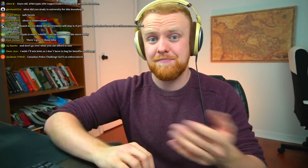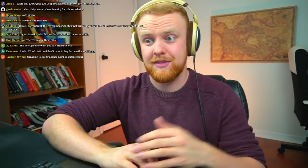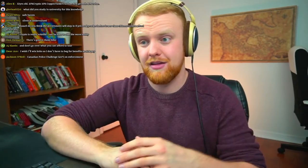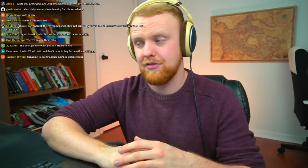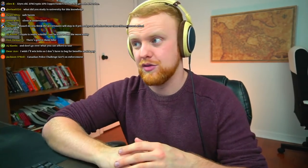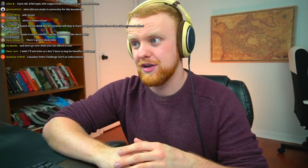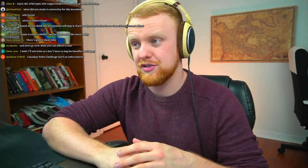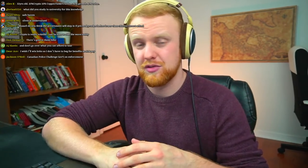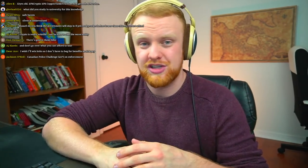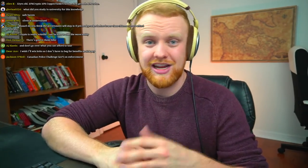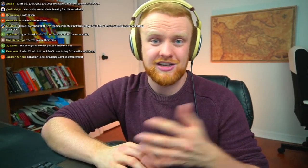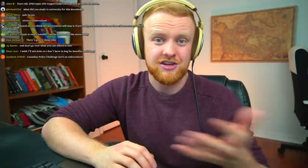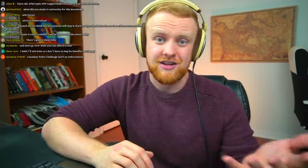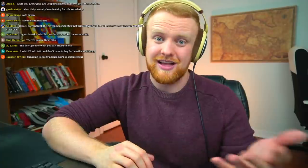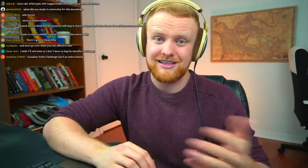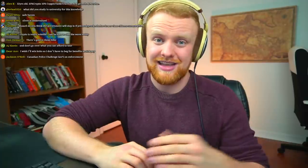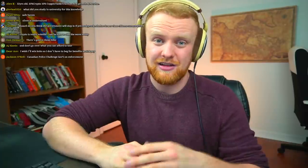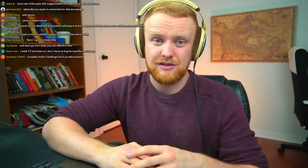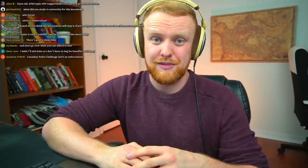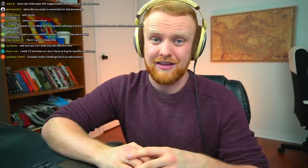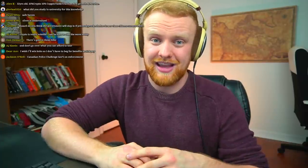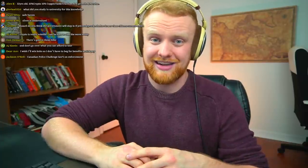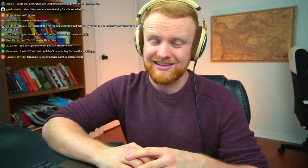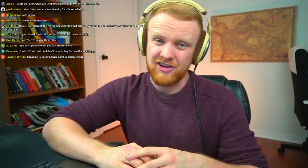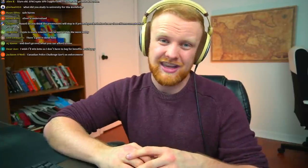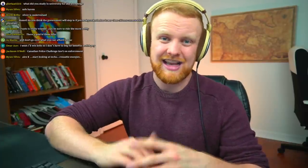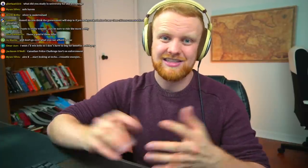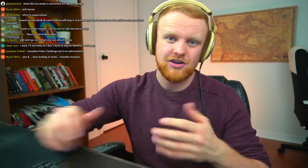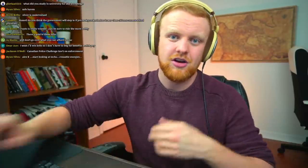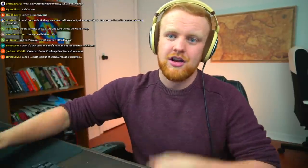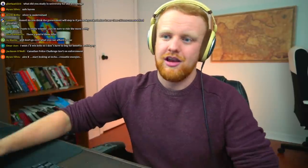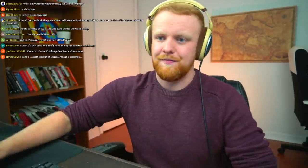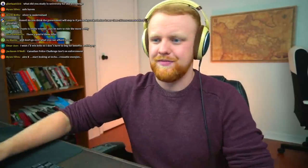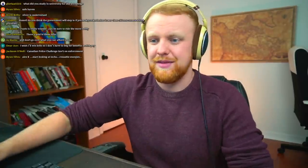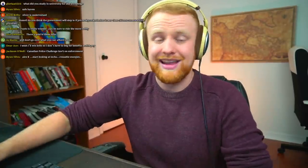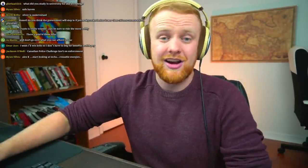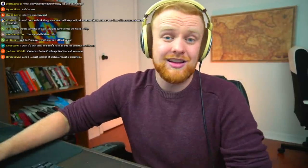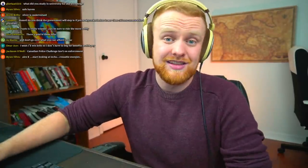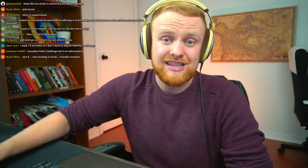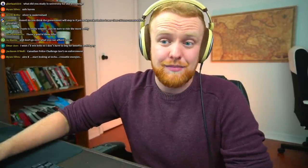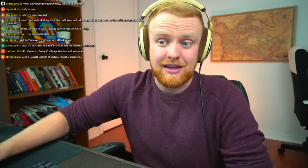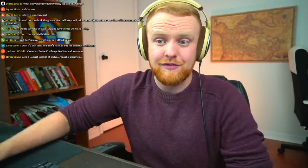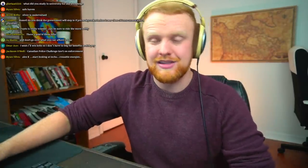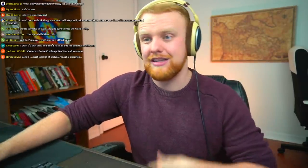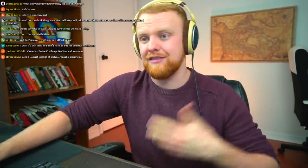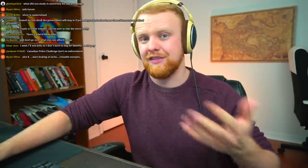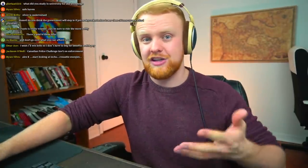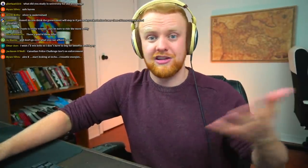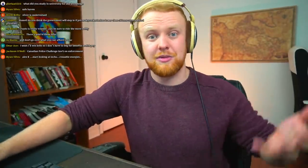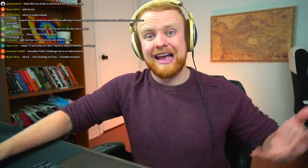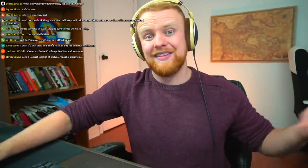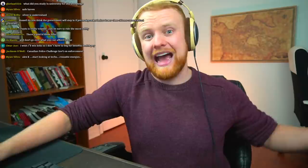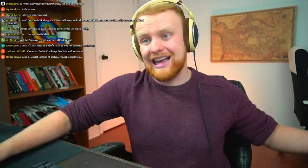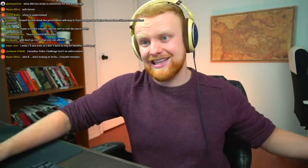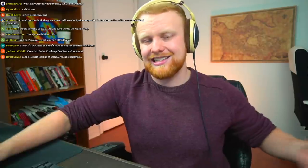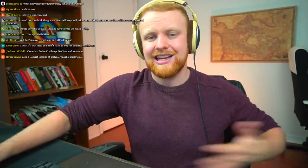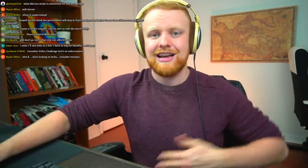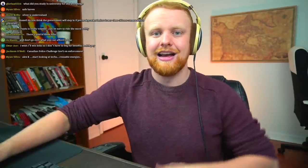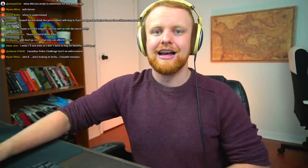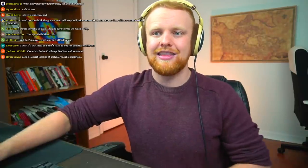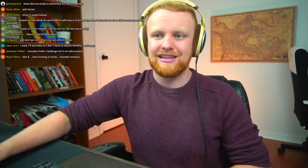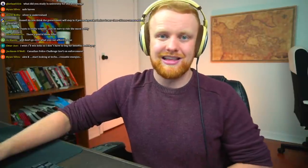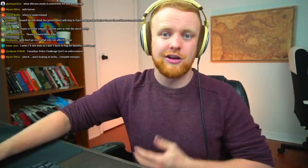CPI, those numbers don't change, that's exactly what the Bank of Canada is looking at. So they may not even step in if we see inflation like we have in